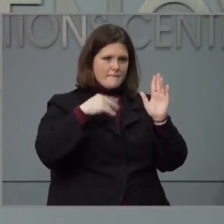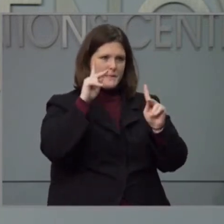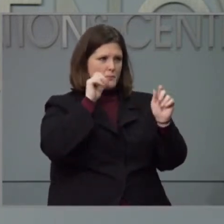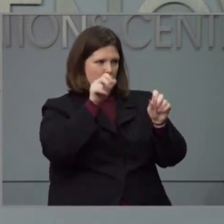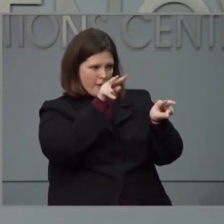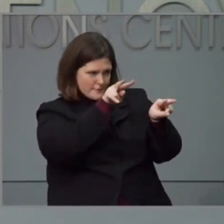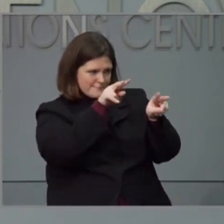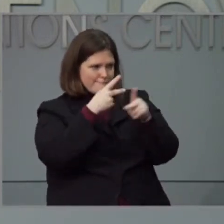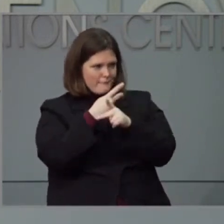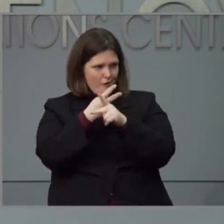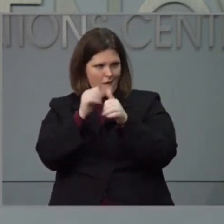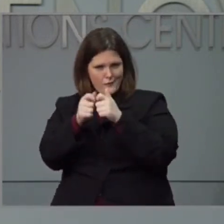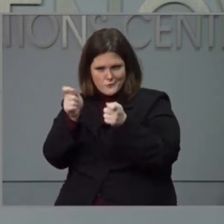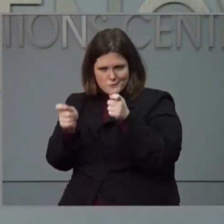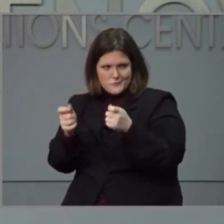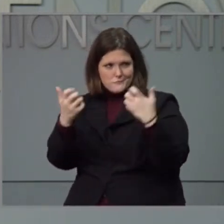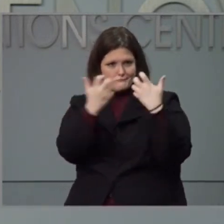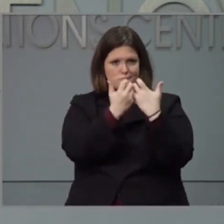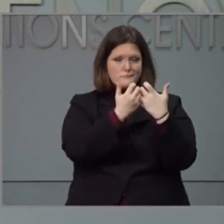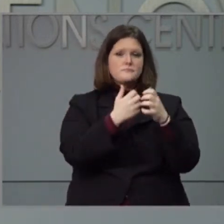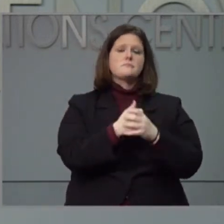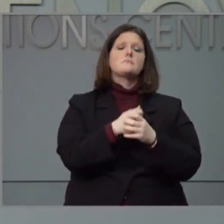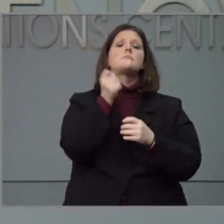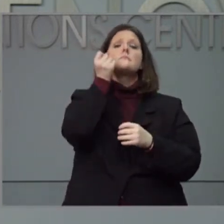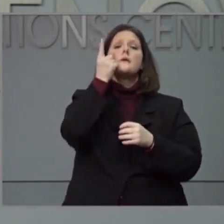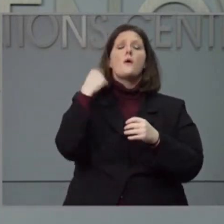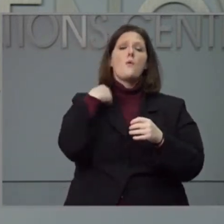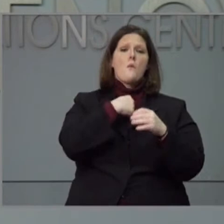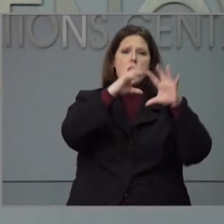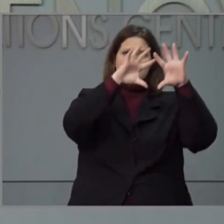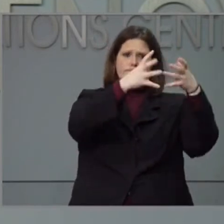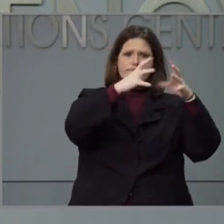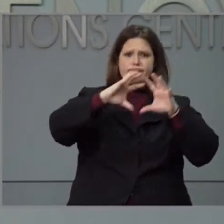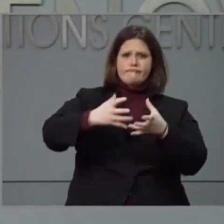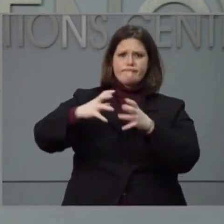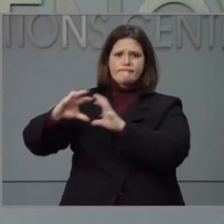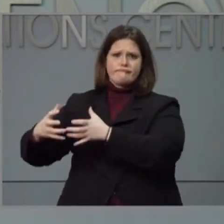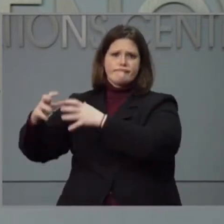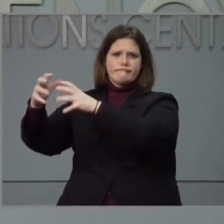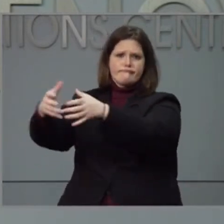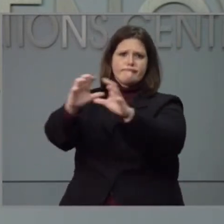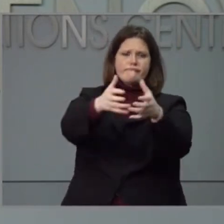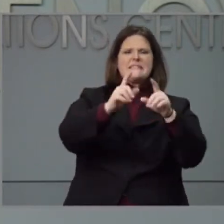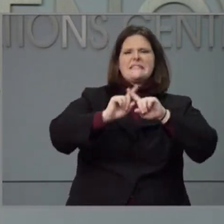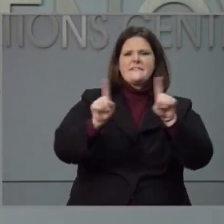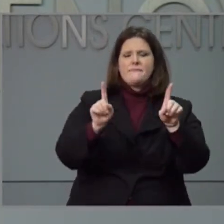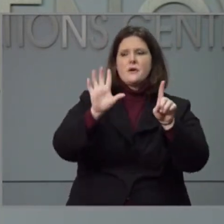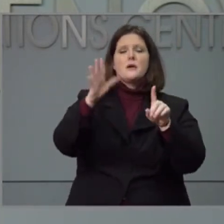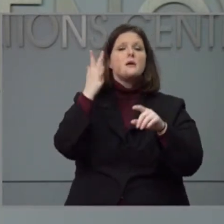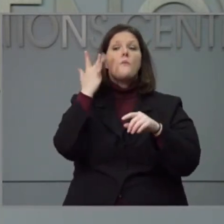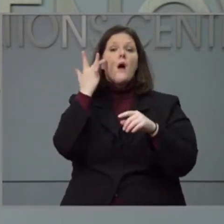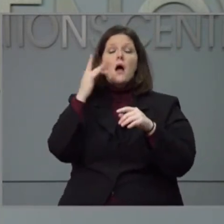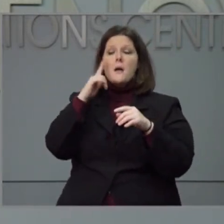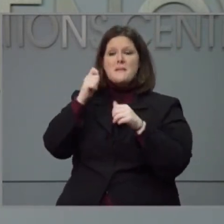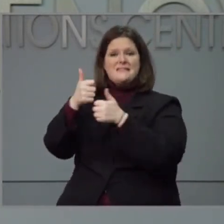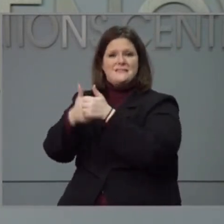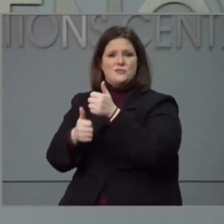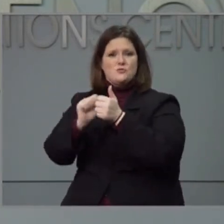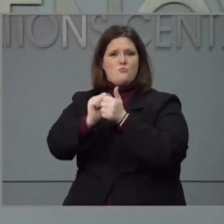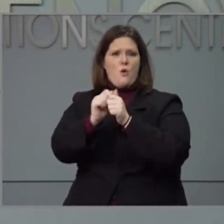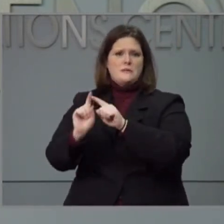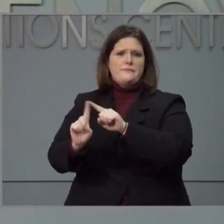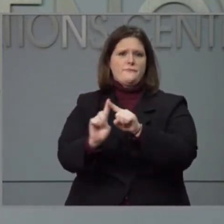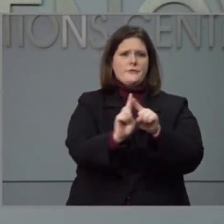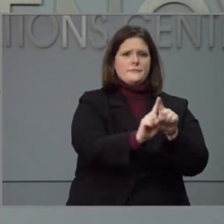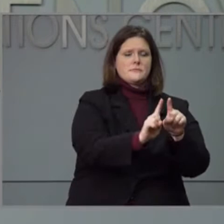review. And we tier the types of athletics. Not all athletics are created equal in terms of risk of viral spread. So we have